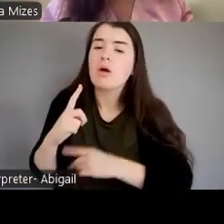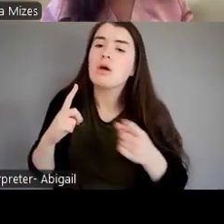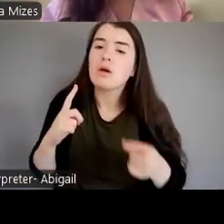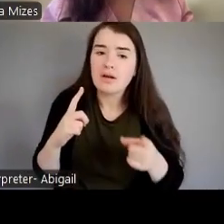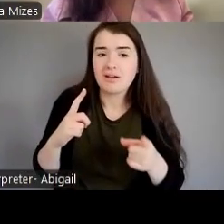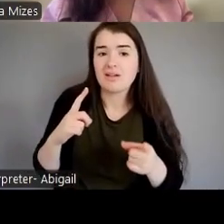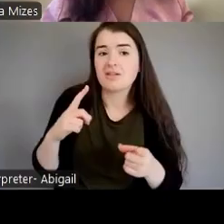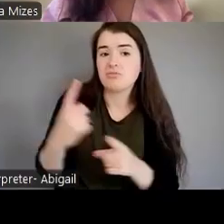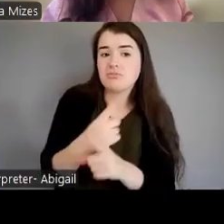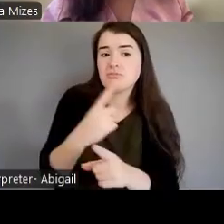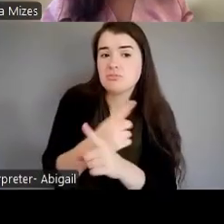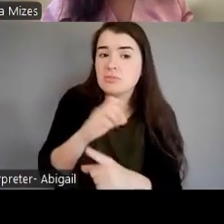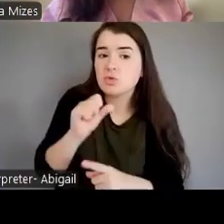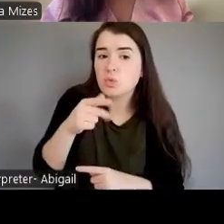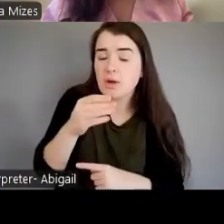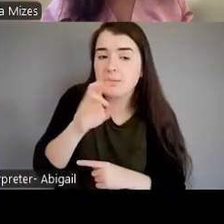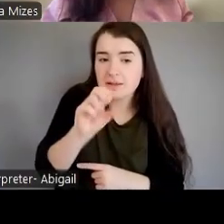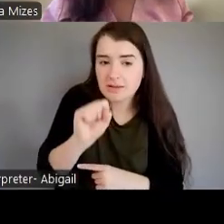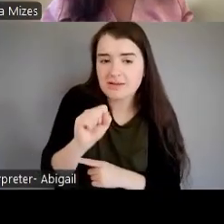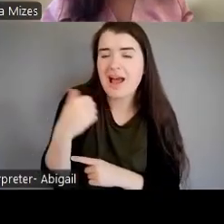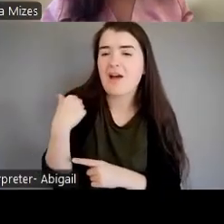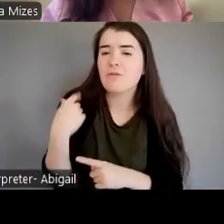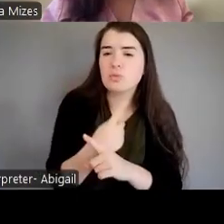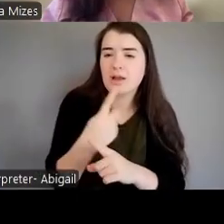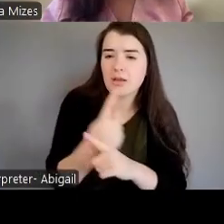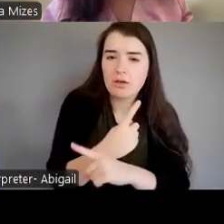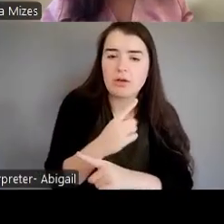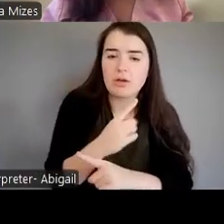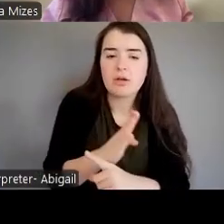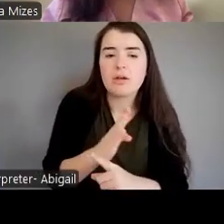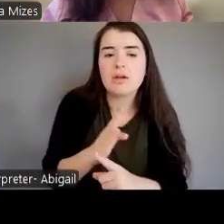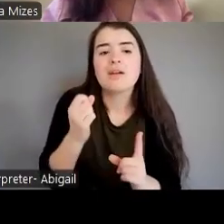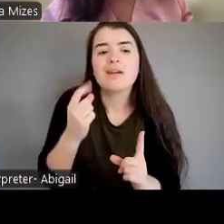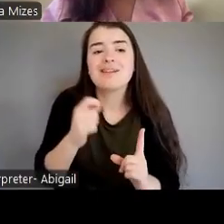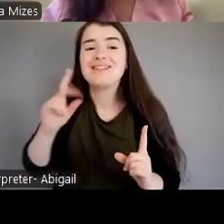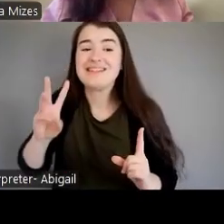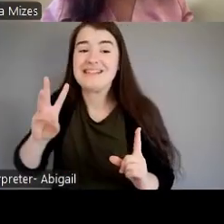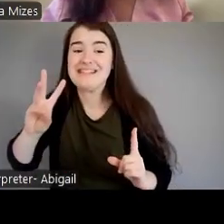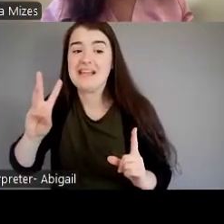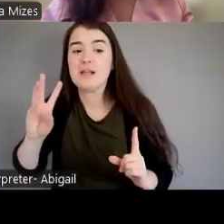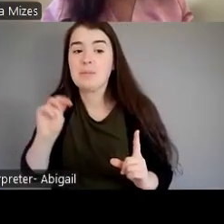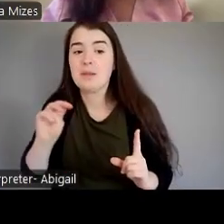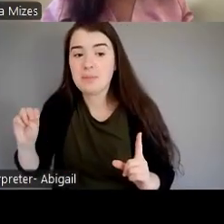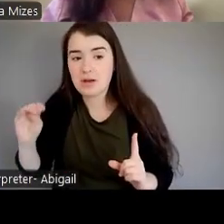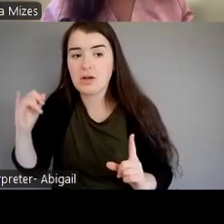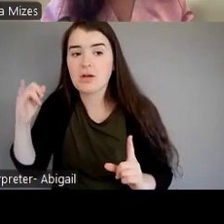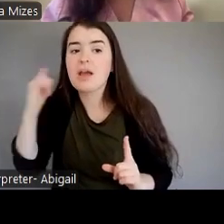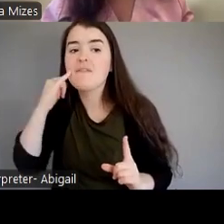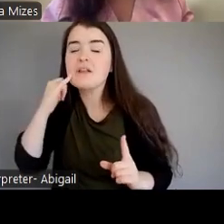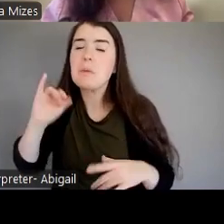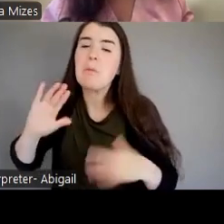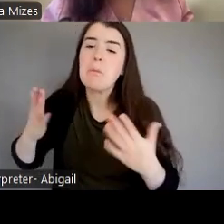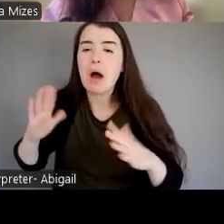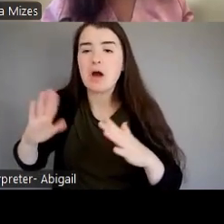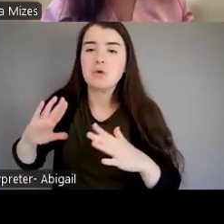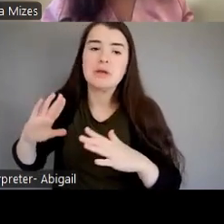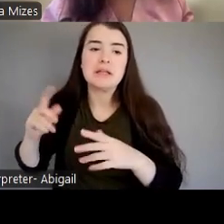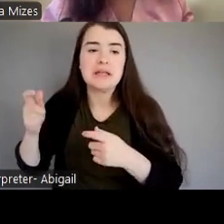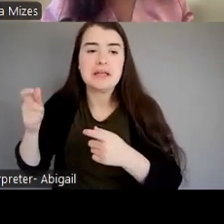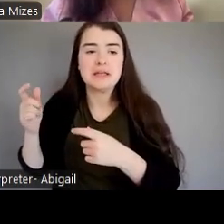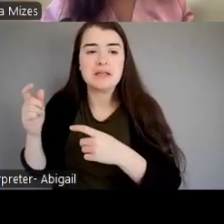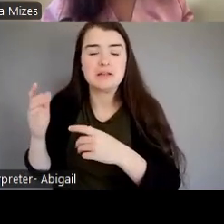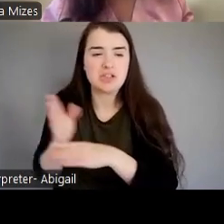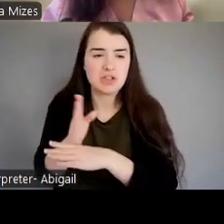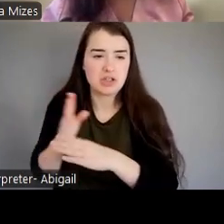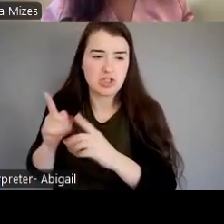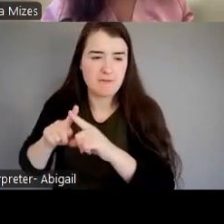cell, whereas we do 6 millimeter or more margins for a moderately differentiated or poorly differentiated squamous cell. Patients will go to Mohs